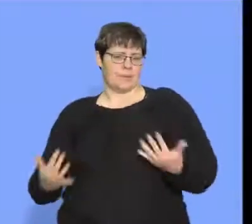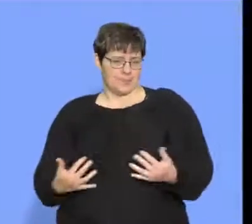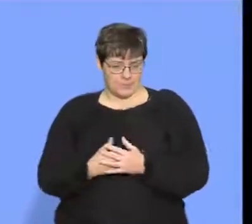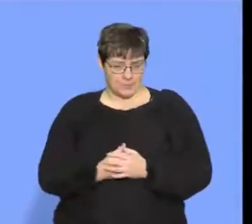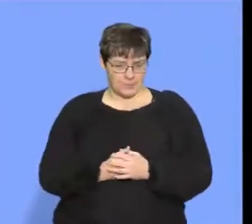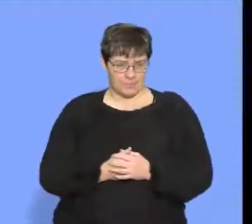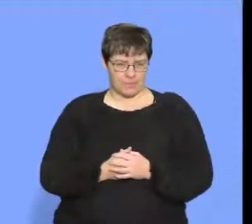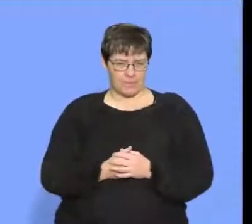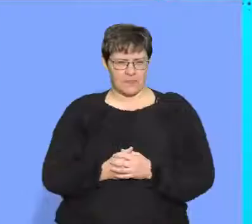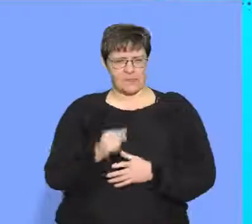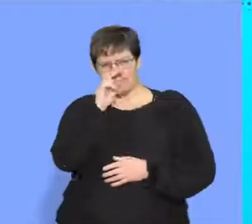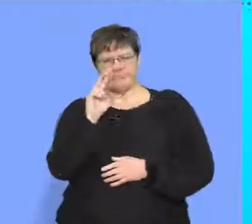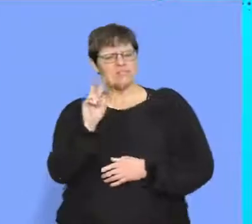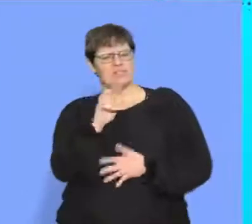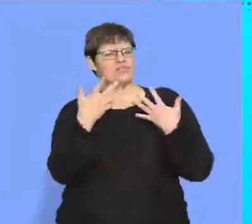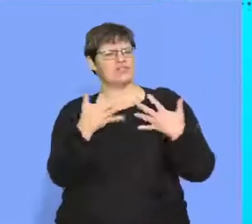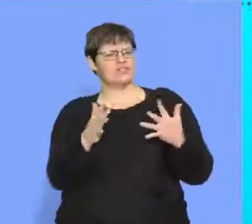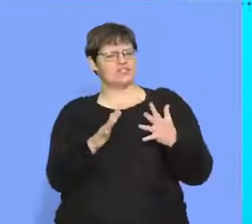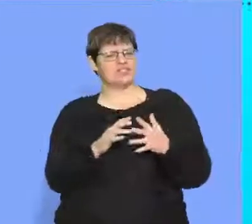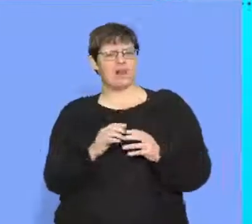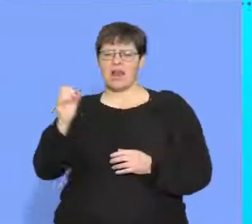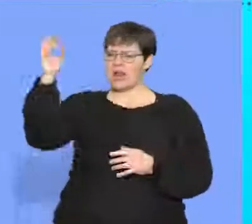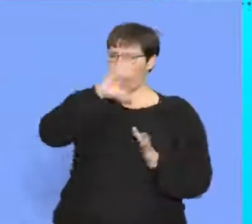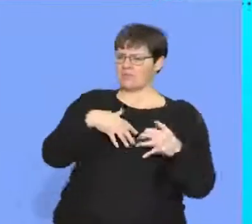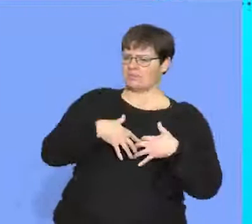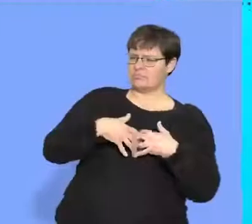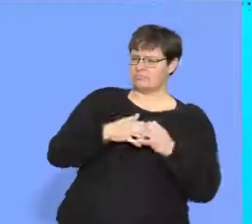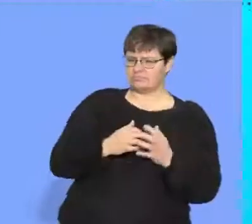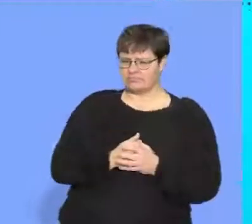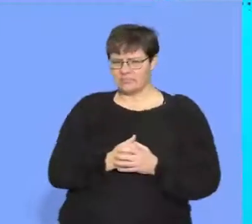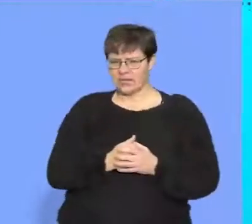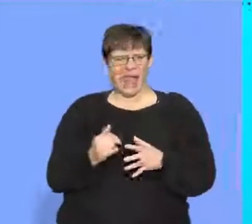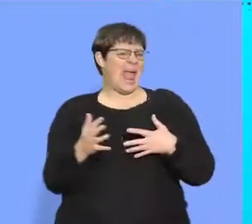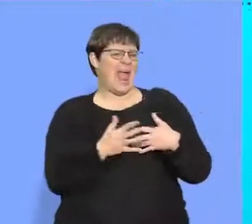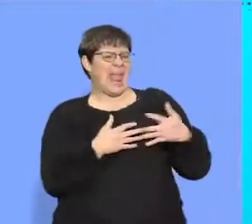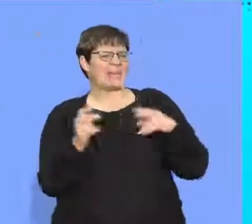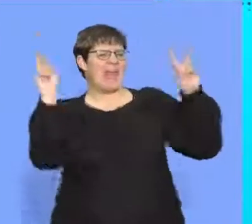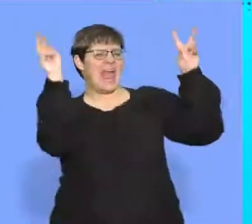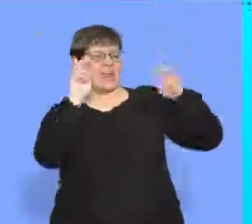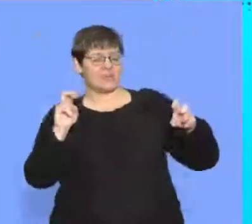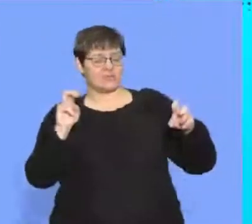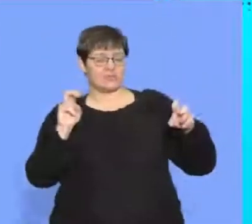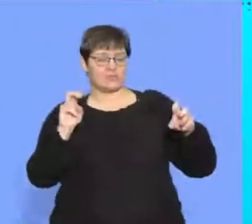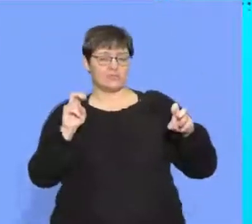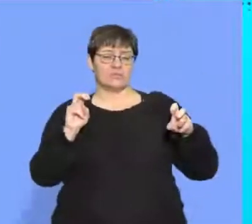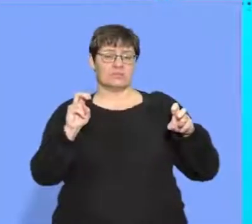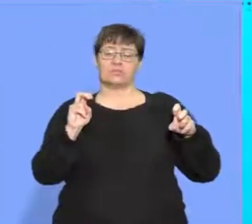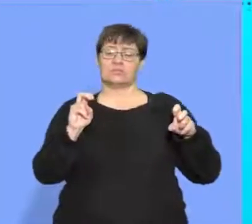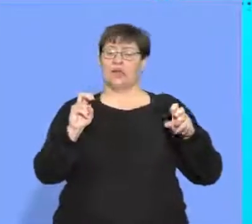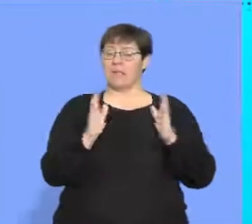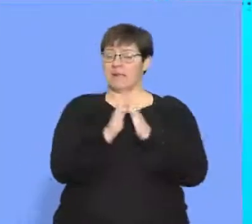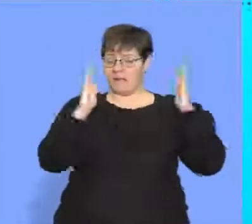propagates. Have you ever seen light being made? Have you ever seen any kind of electromagnetic